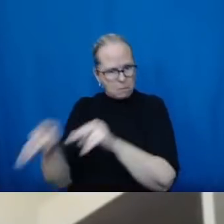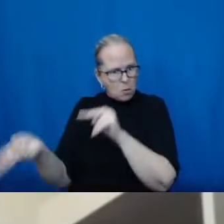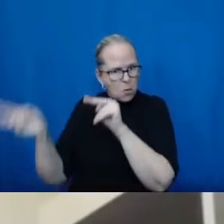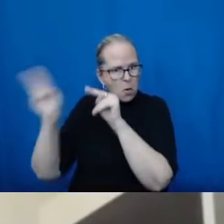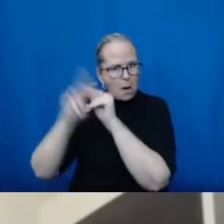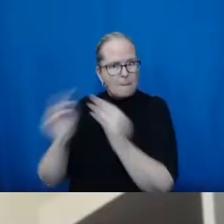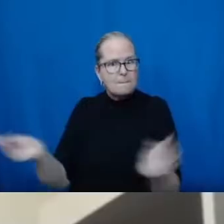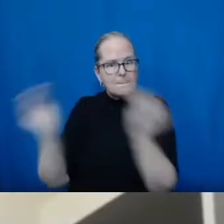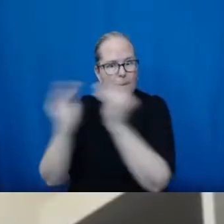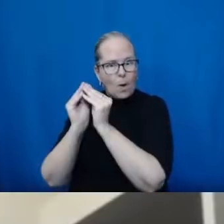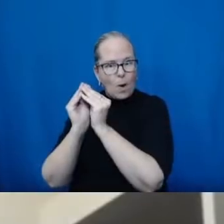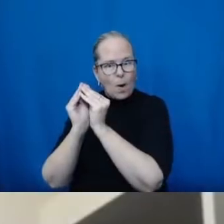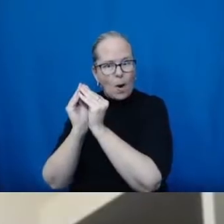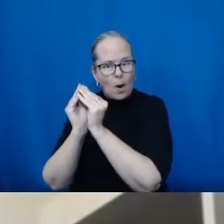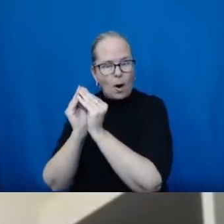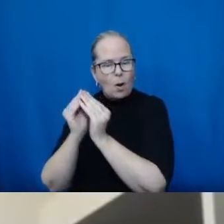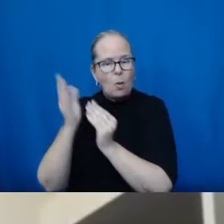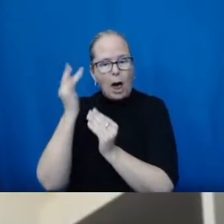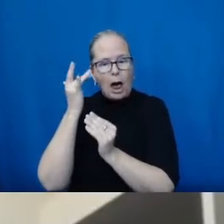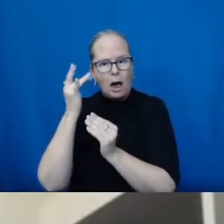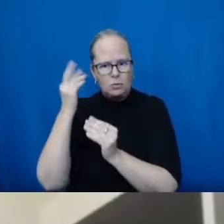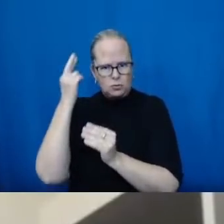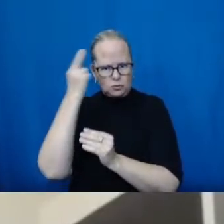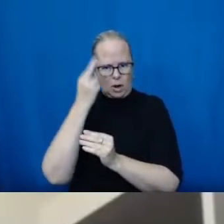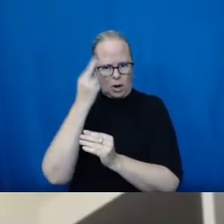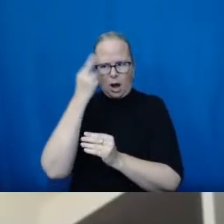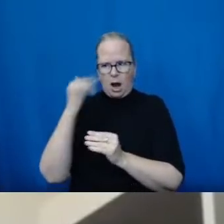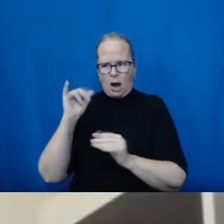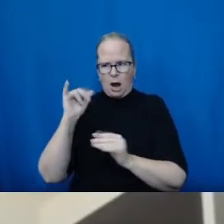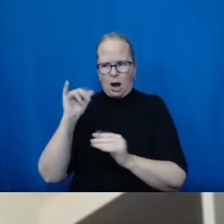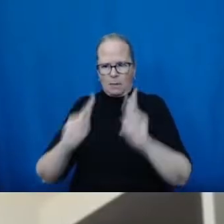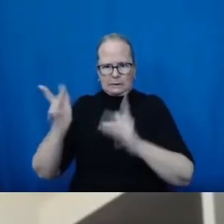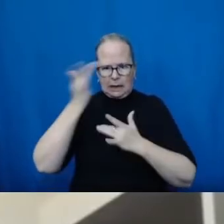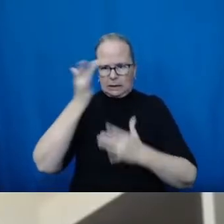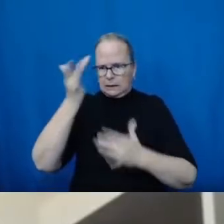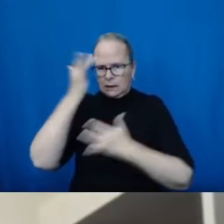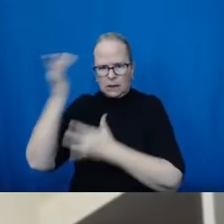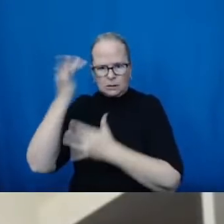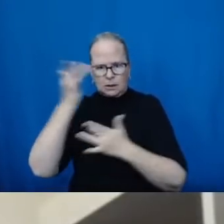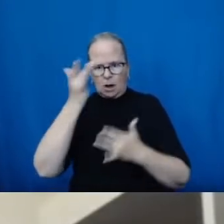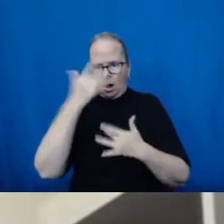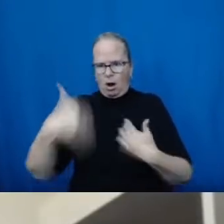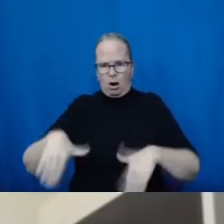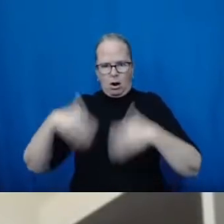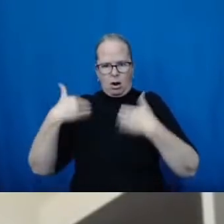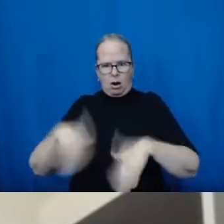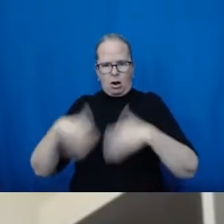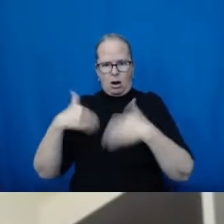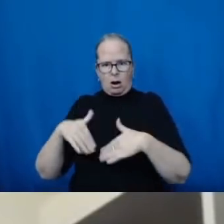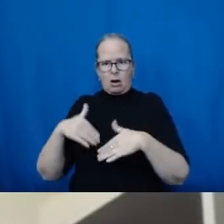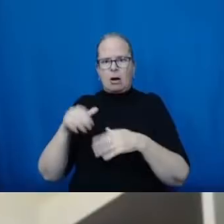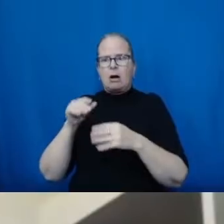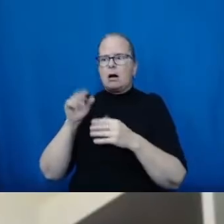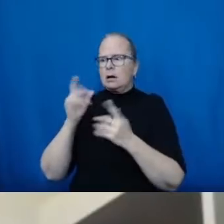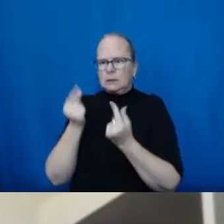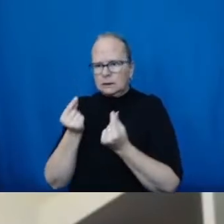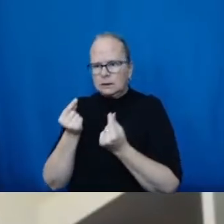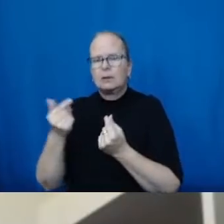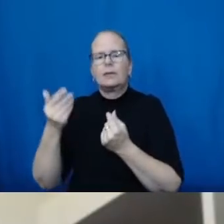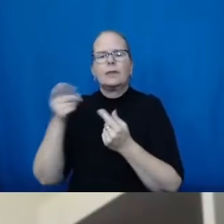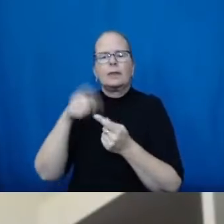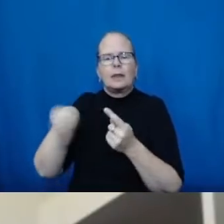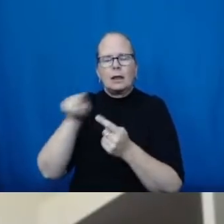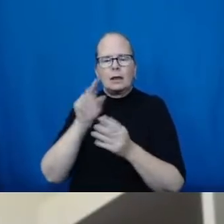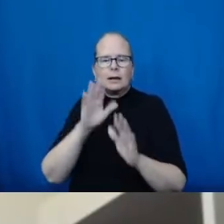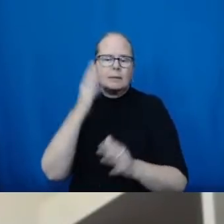one-on-one conversation with someone in their lives who's been in the ICU or has a family member who's been in the ICU or a friend in the ICU and hear about what's actually happening, that's going to be a much